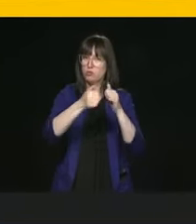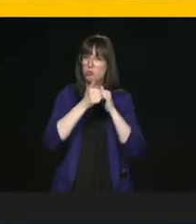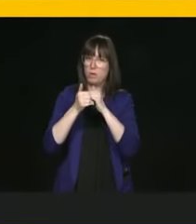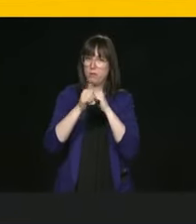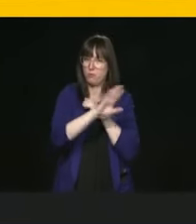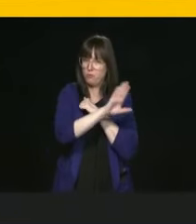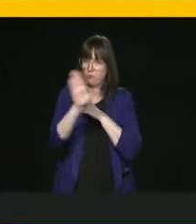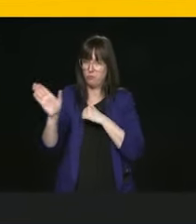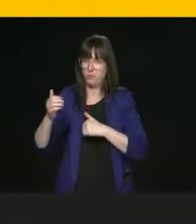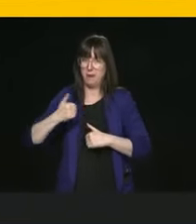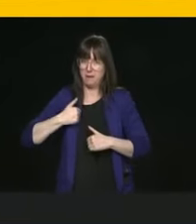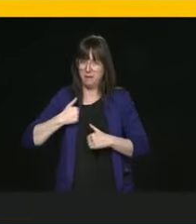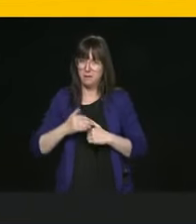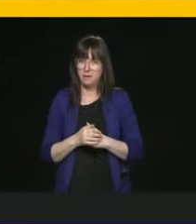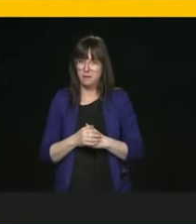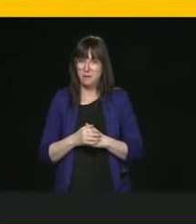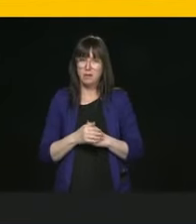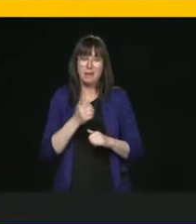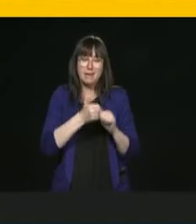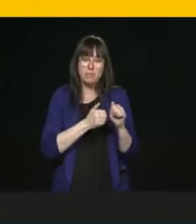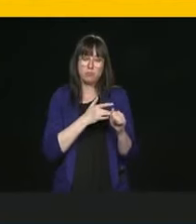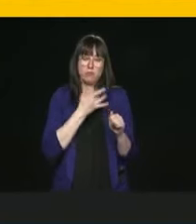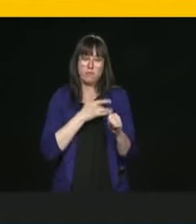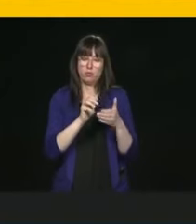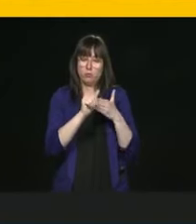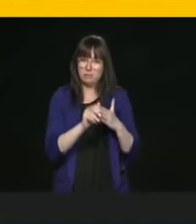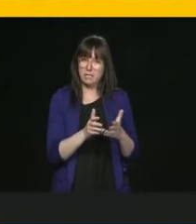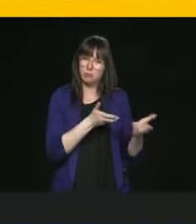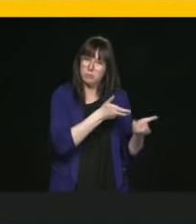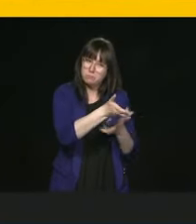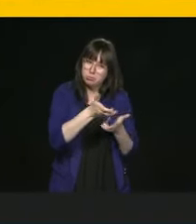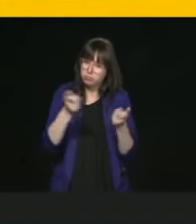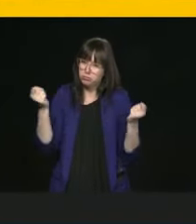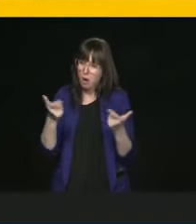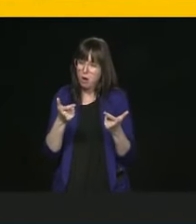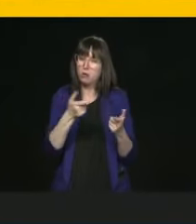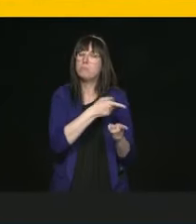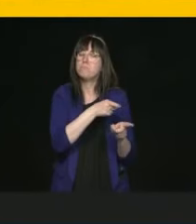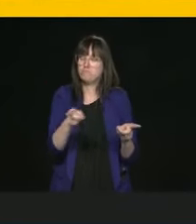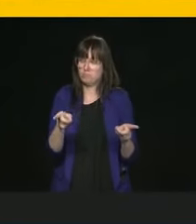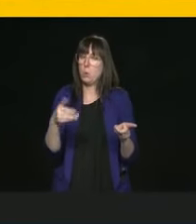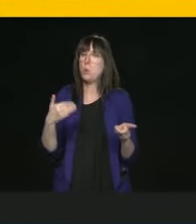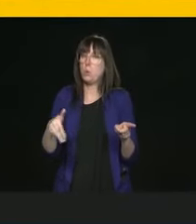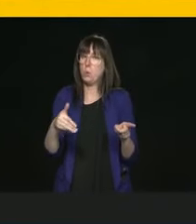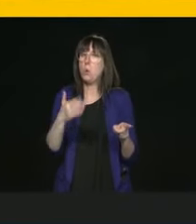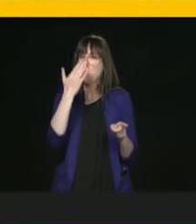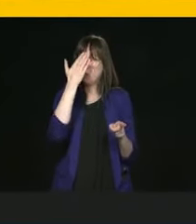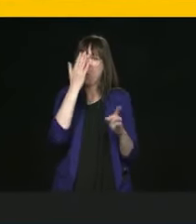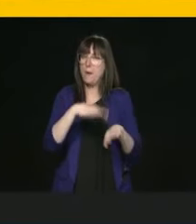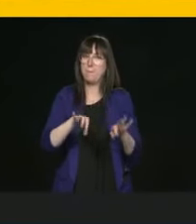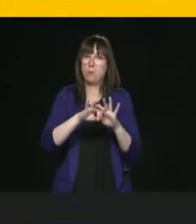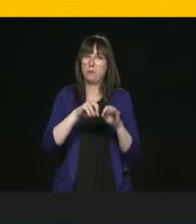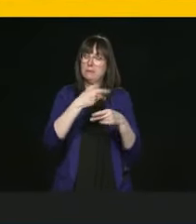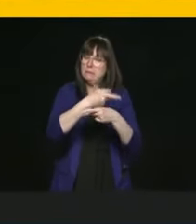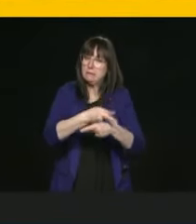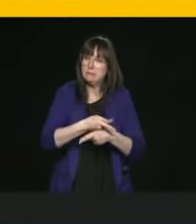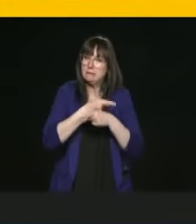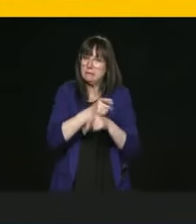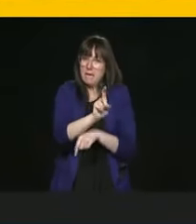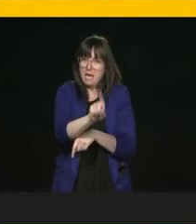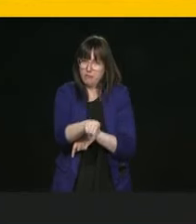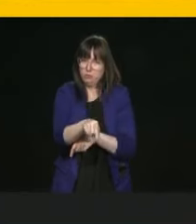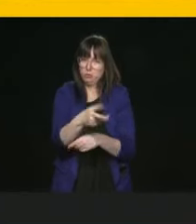spoken extensively with the premiers about this issue, and everyone recognizes how cautious and careful and vigilant we need